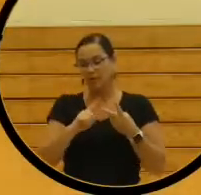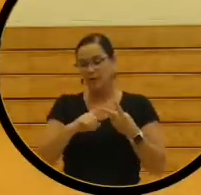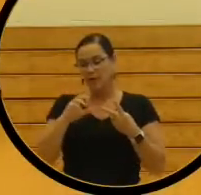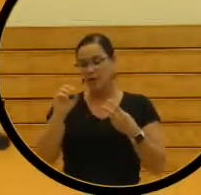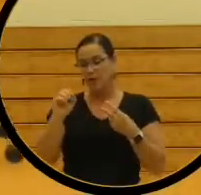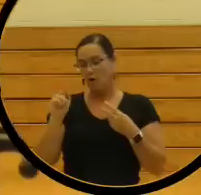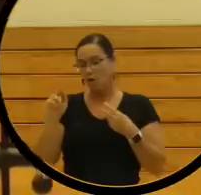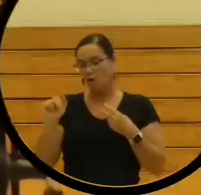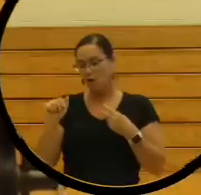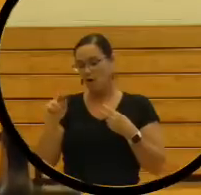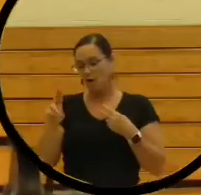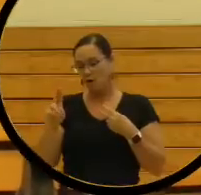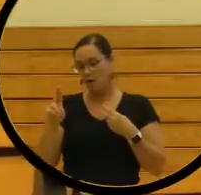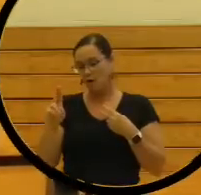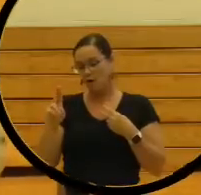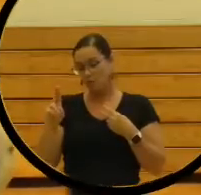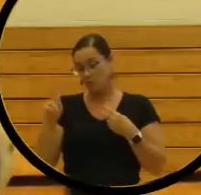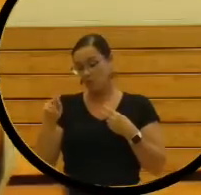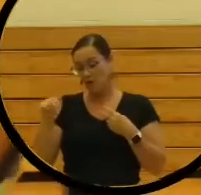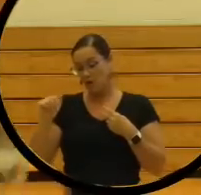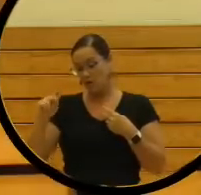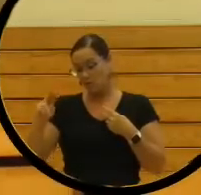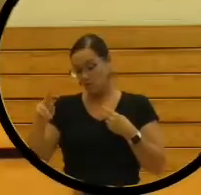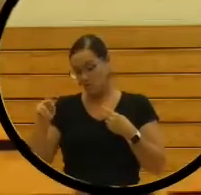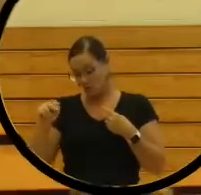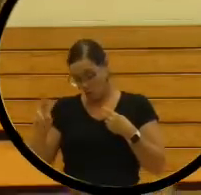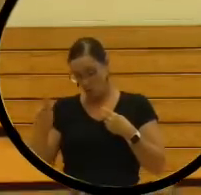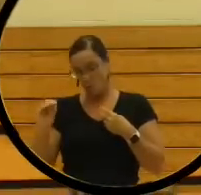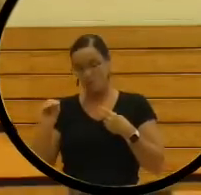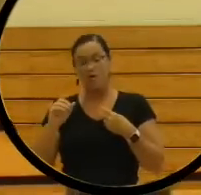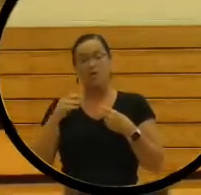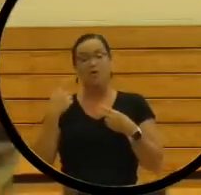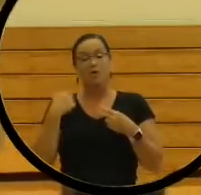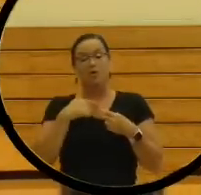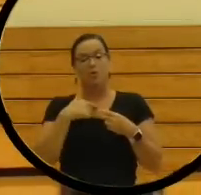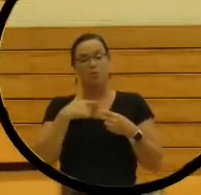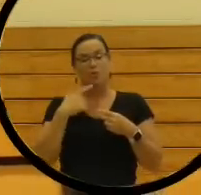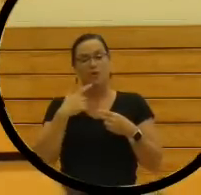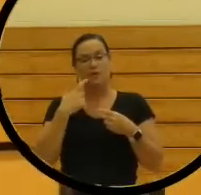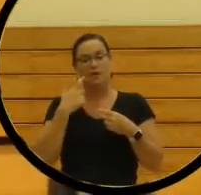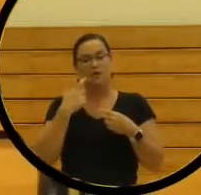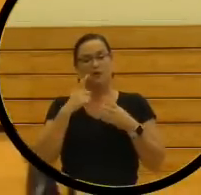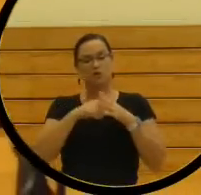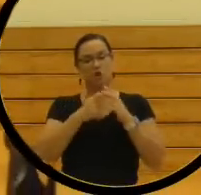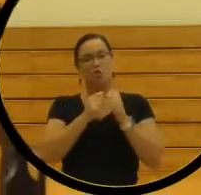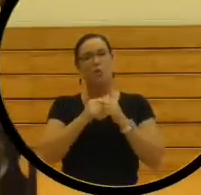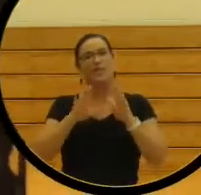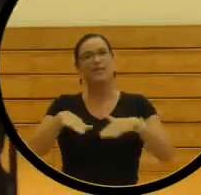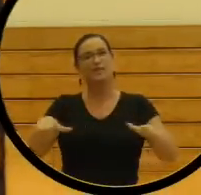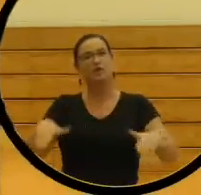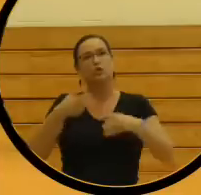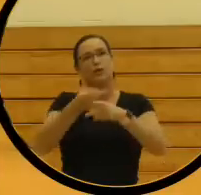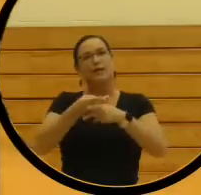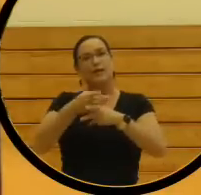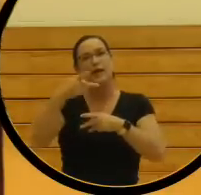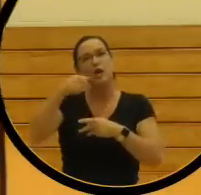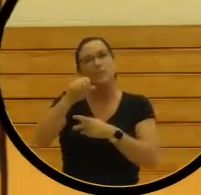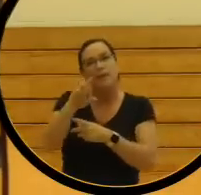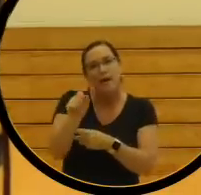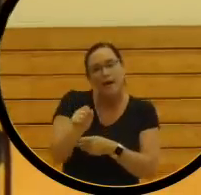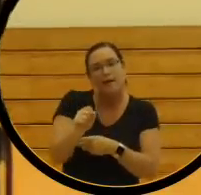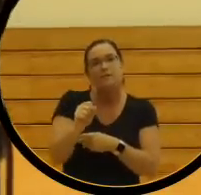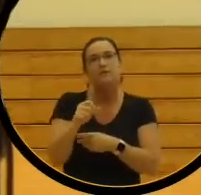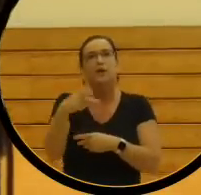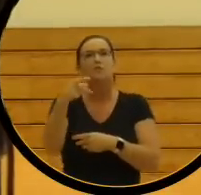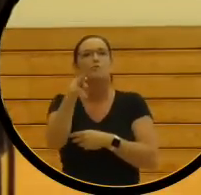kakou. For the past couple of years, I think we started off with keiki care packs and we did kupuna food